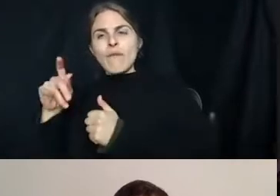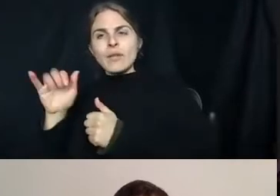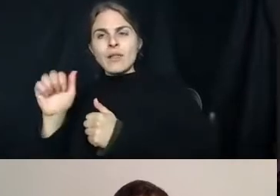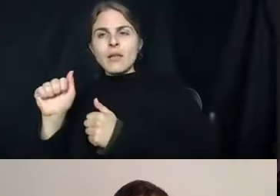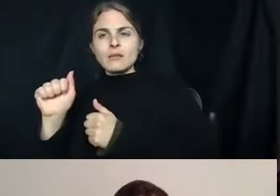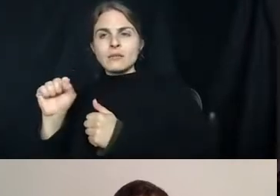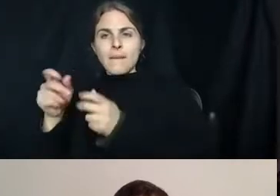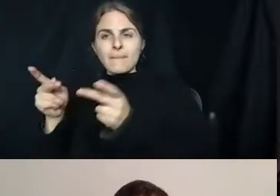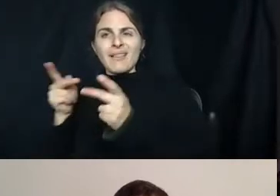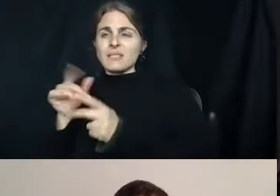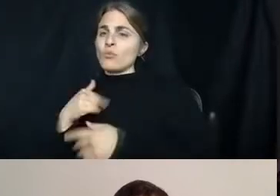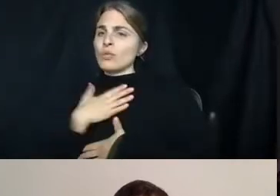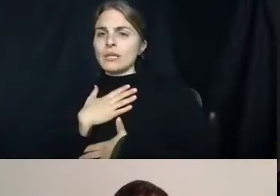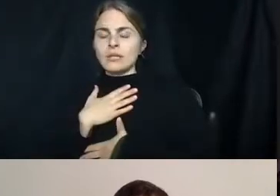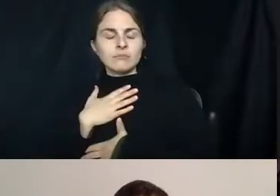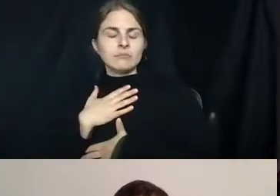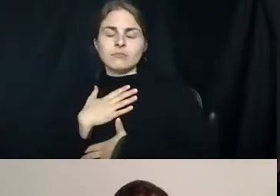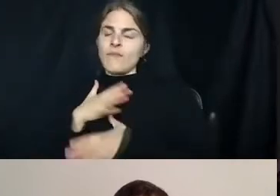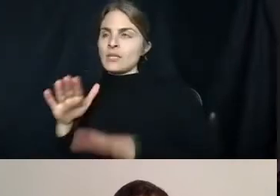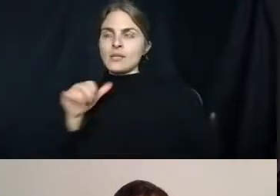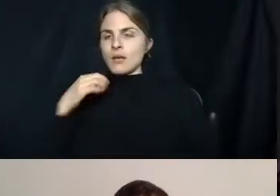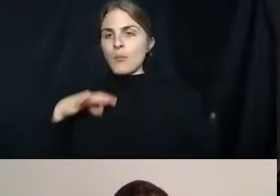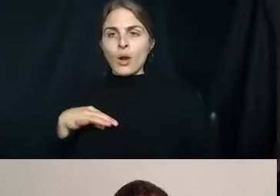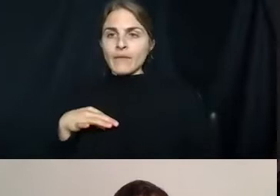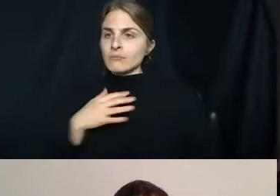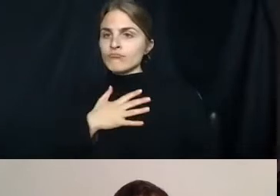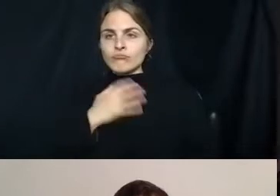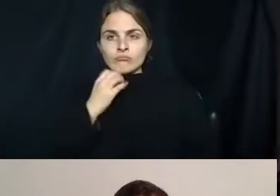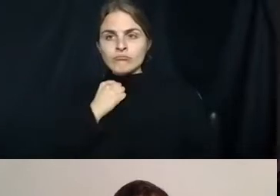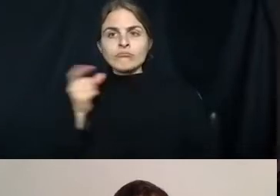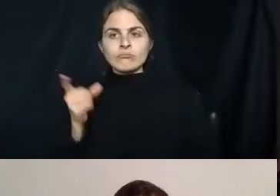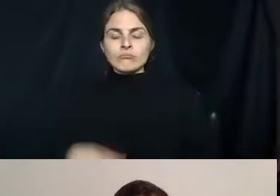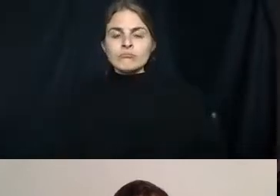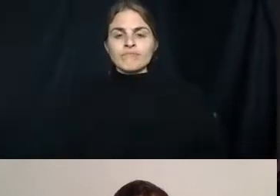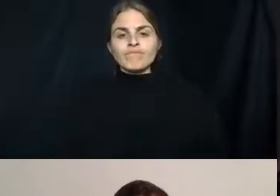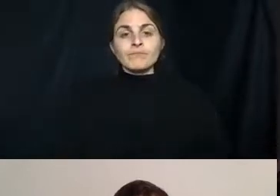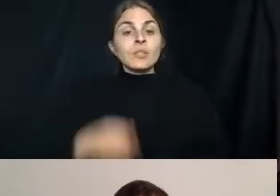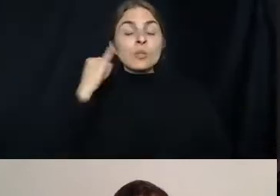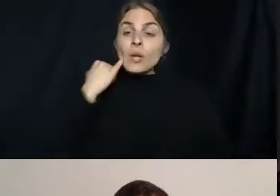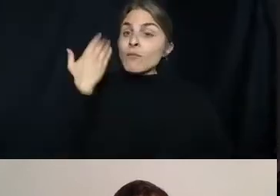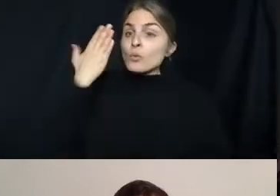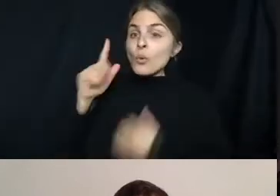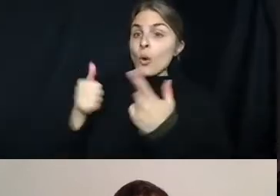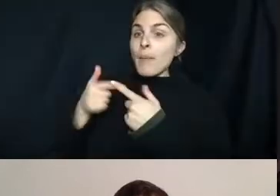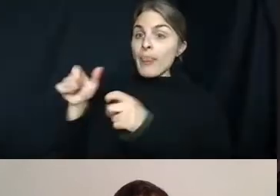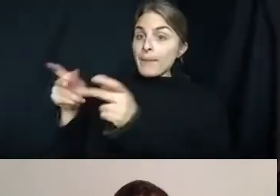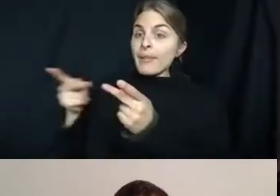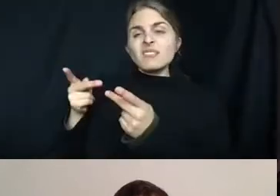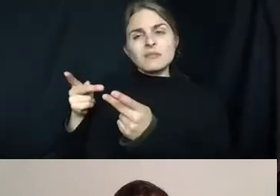and it's a really fantastic nonprofit and place. So if you don't know about them, check them